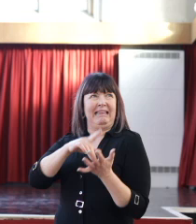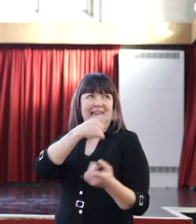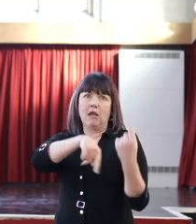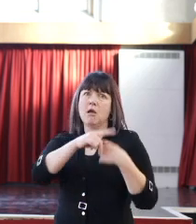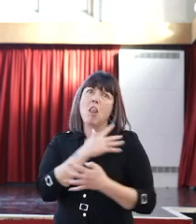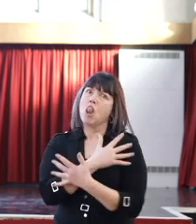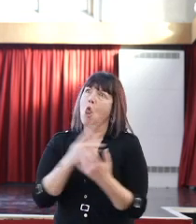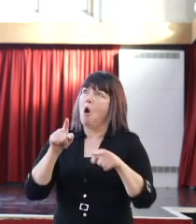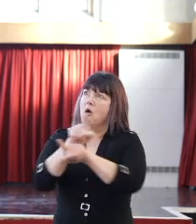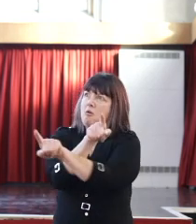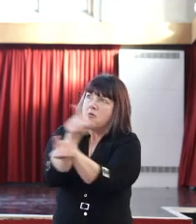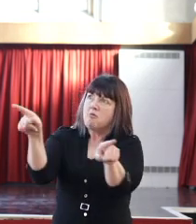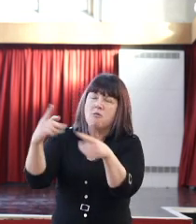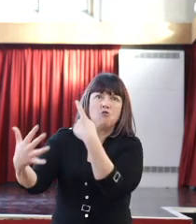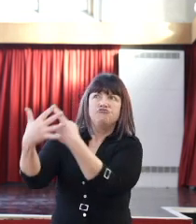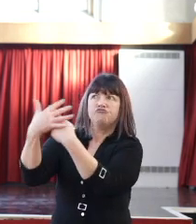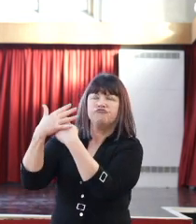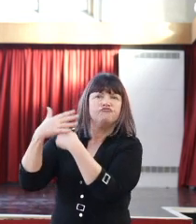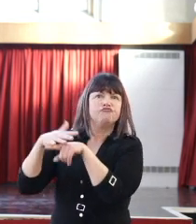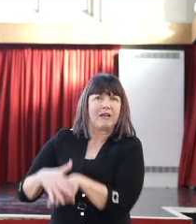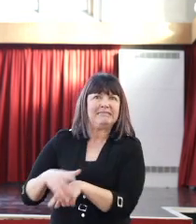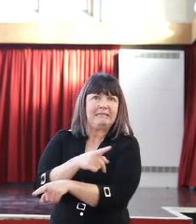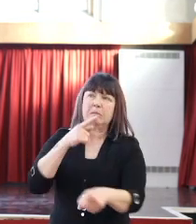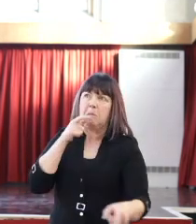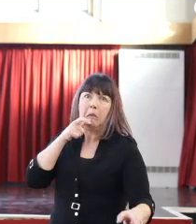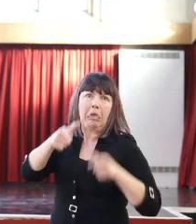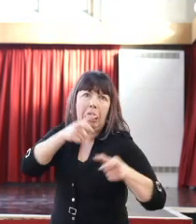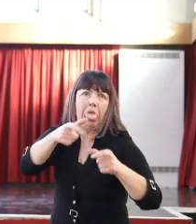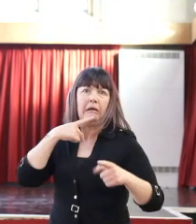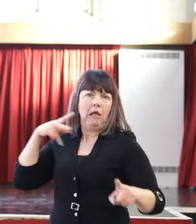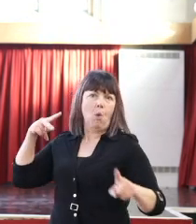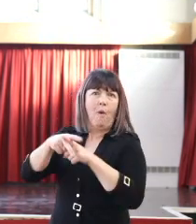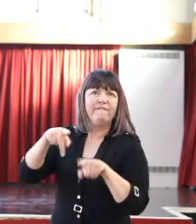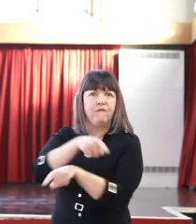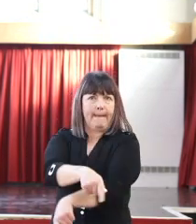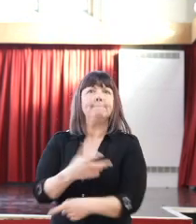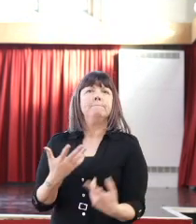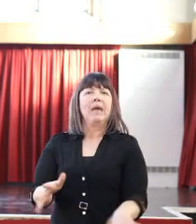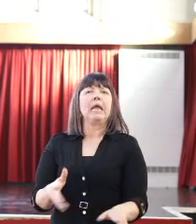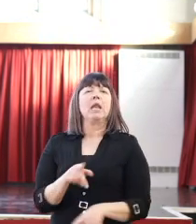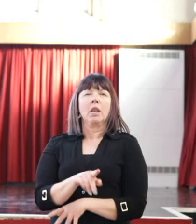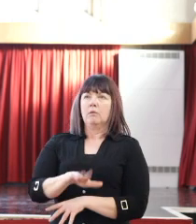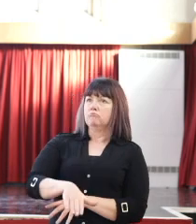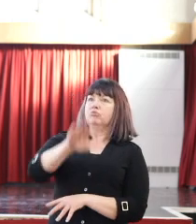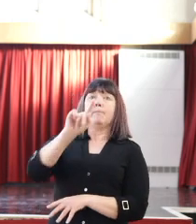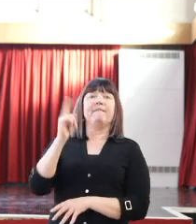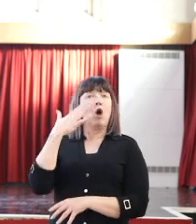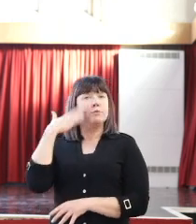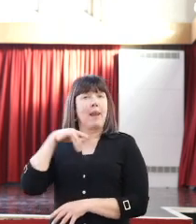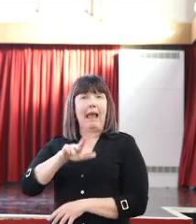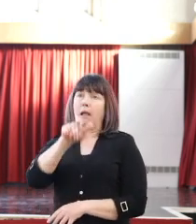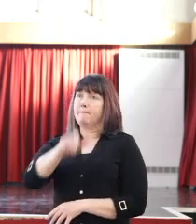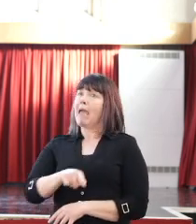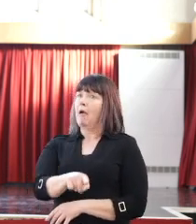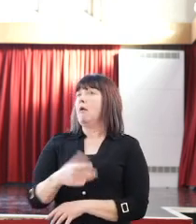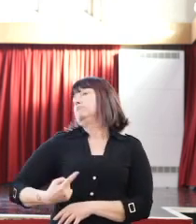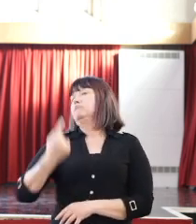90s, Norfolk took in refugees from conflicts in Turkey, with some settling in Munsley, Kosovo, and the Rwandan genocide.